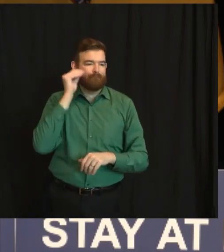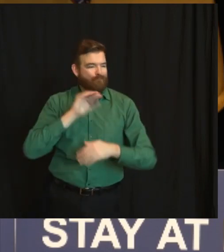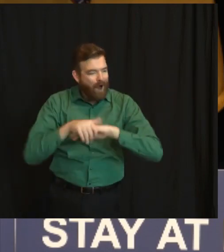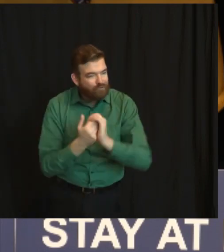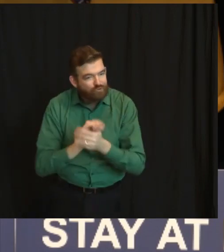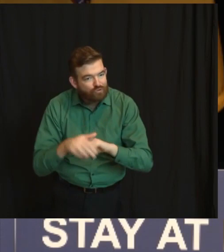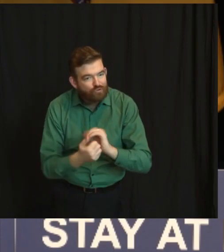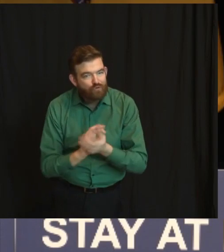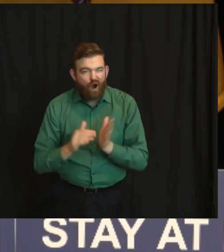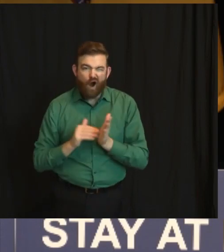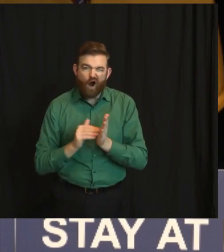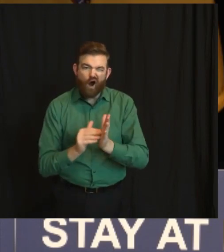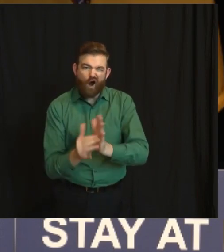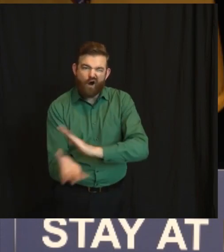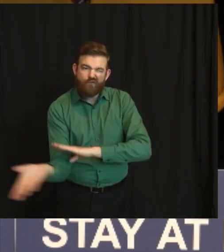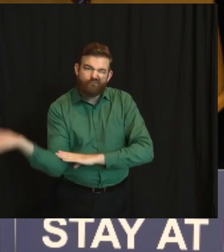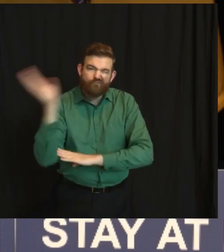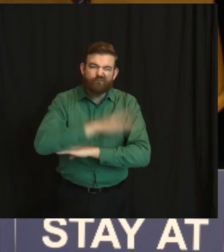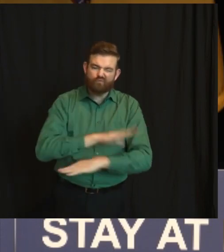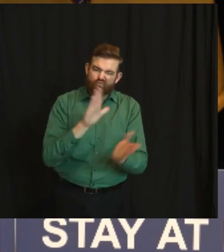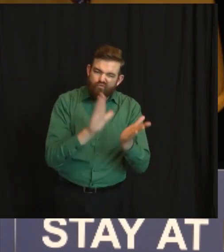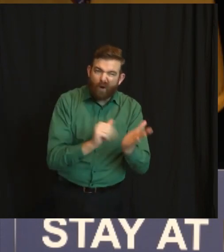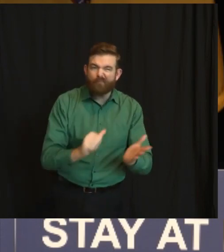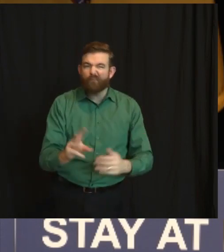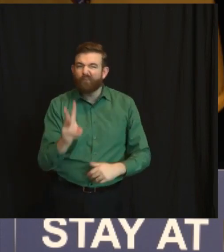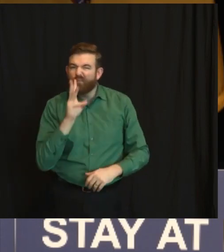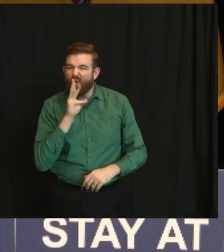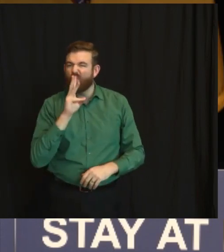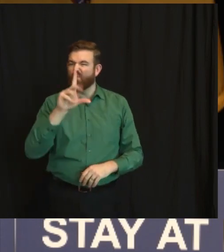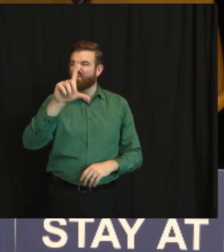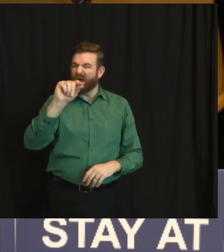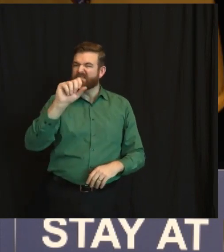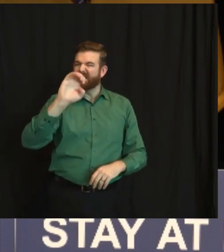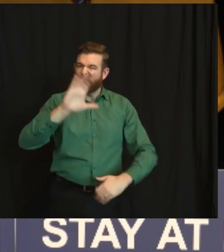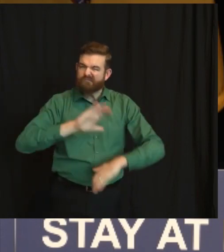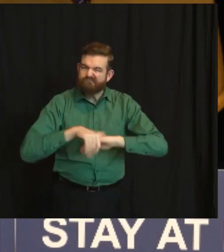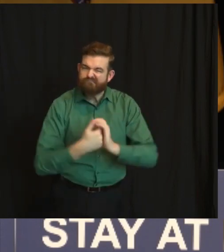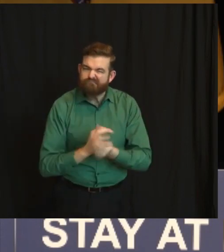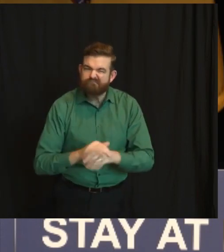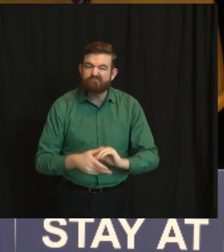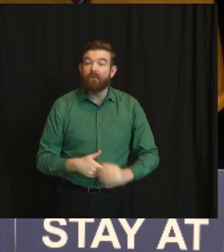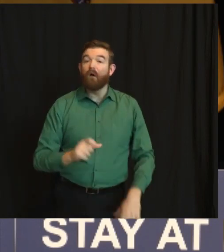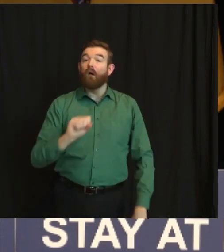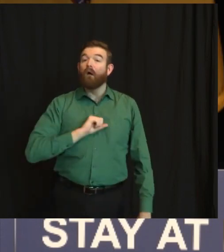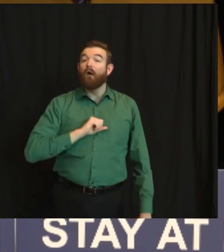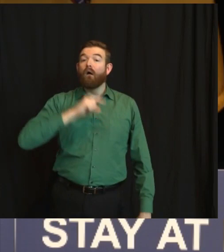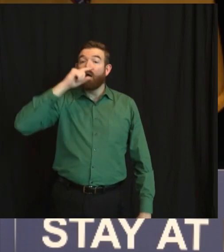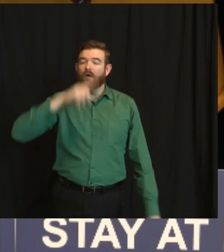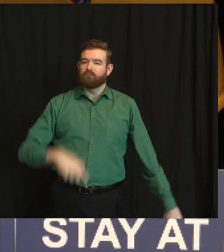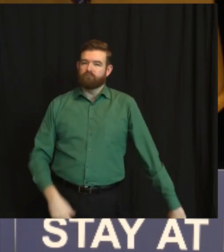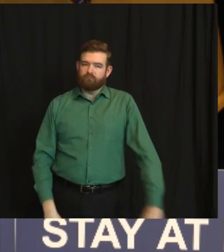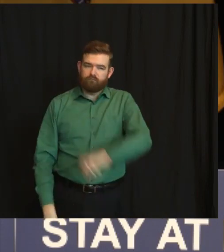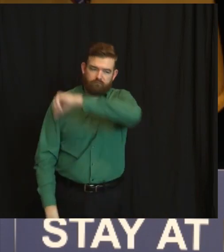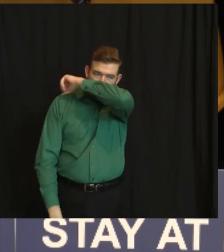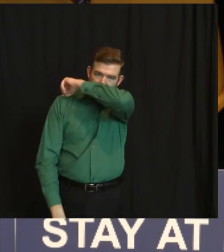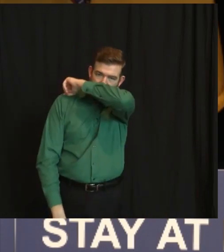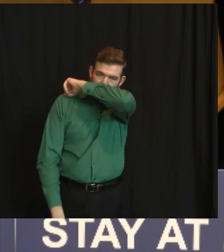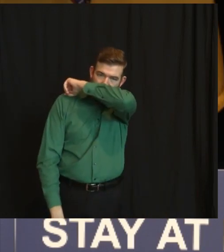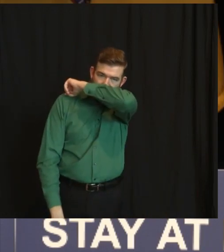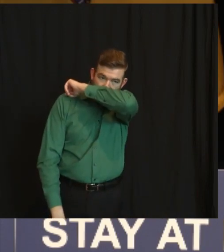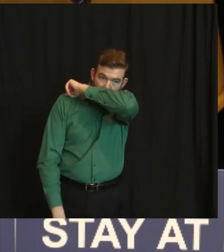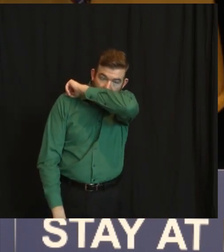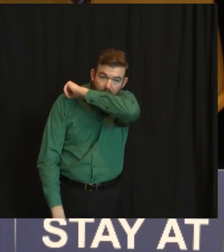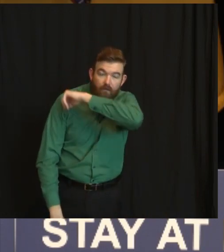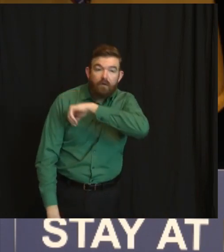frequently during the day with soap and water for at least 20 seconds. Cover your coughs and sneezes. Clean and disinfect frequently